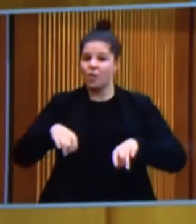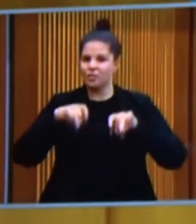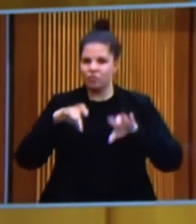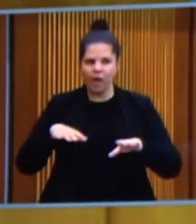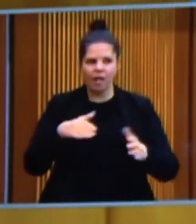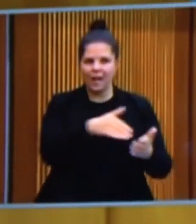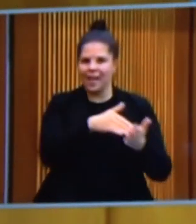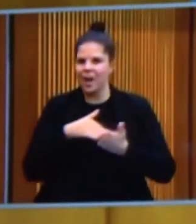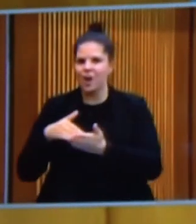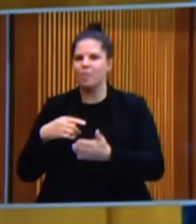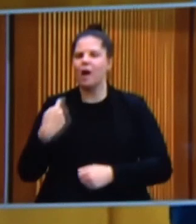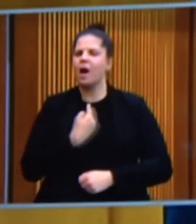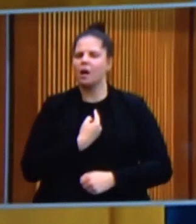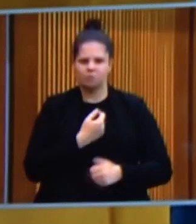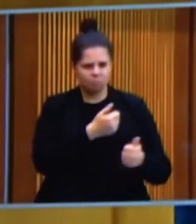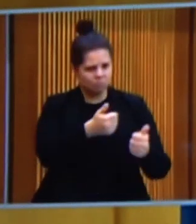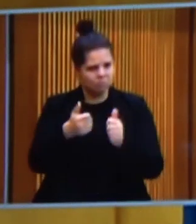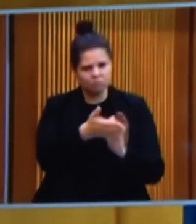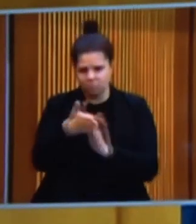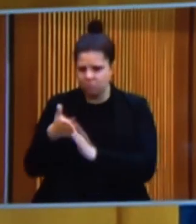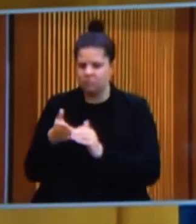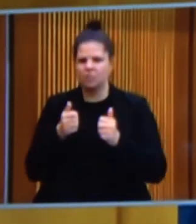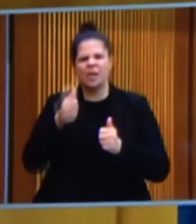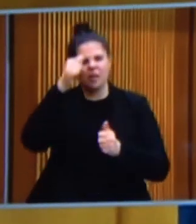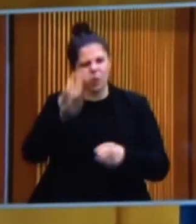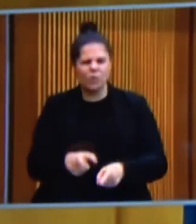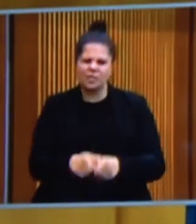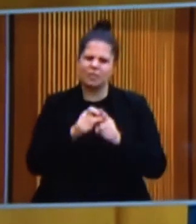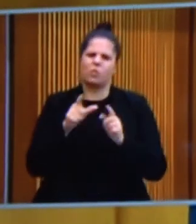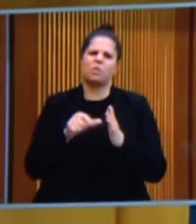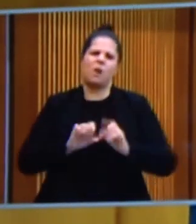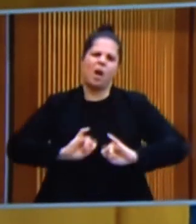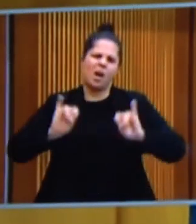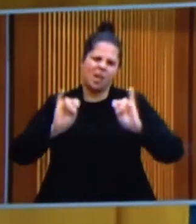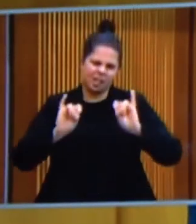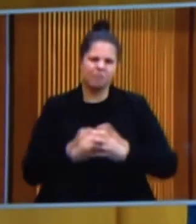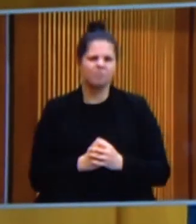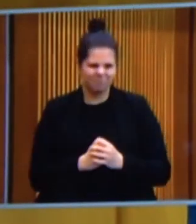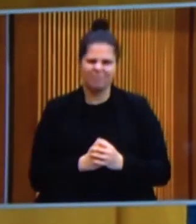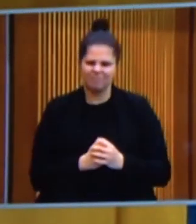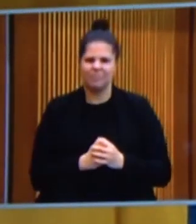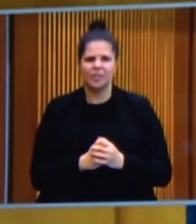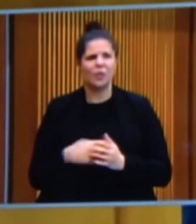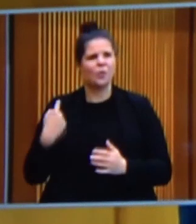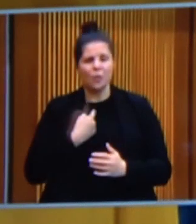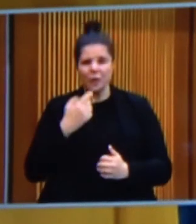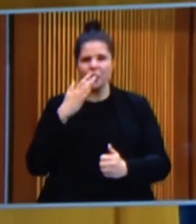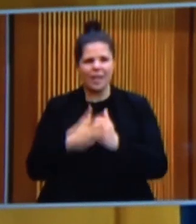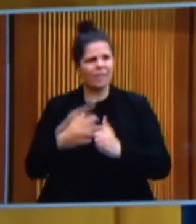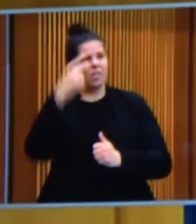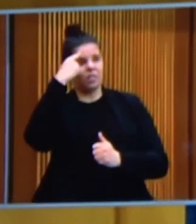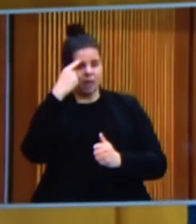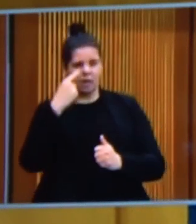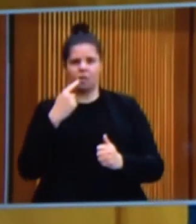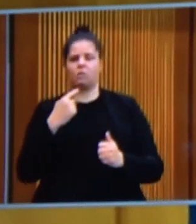contributed. And I want to say in these most difficult of times, with these most difficult of measures, that none of us had ever dreamt we would ever